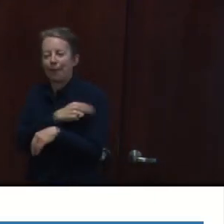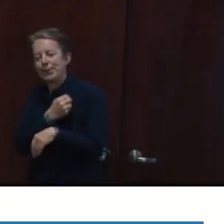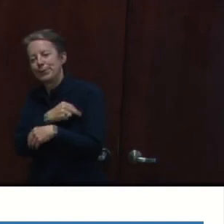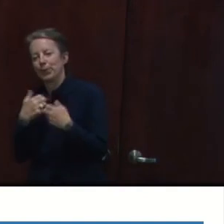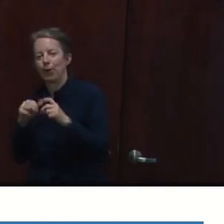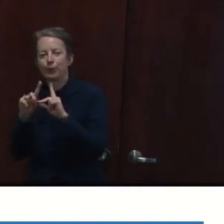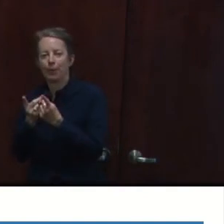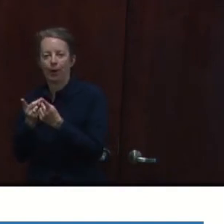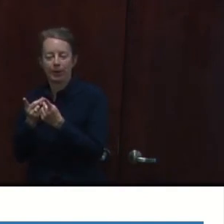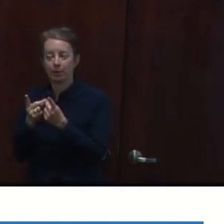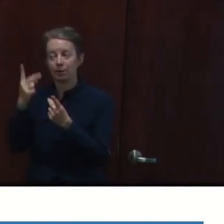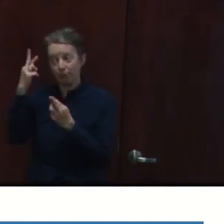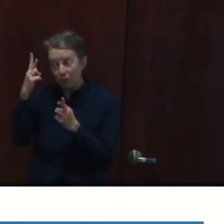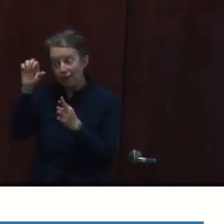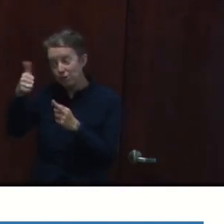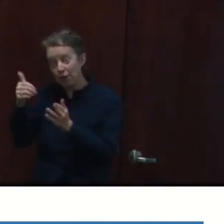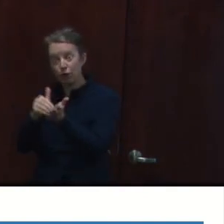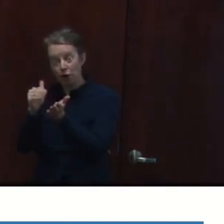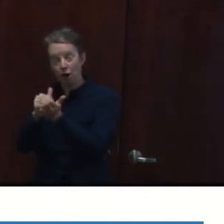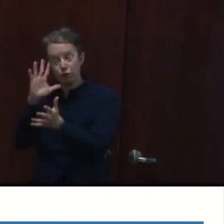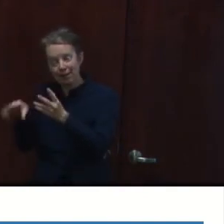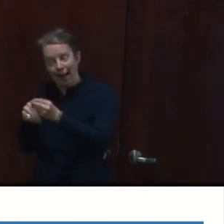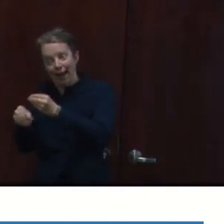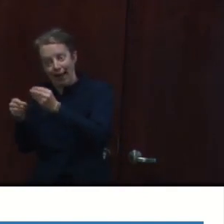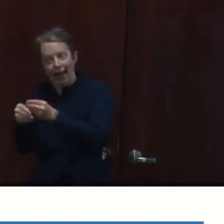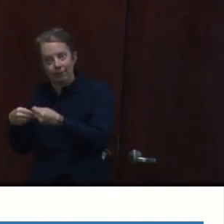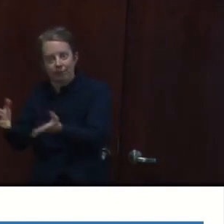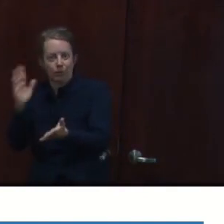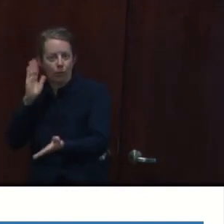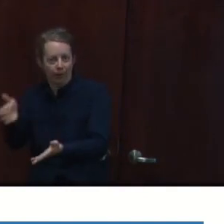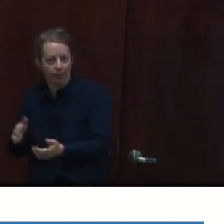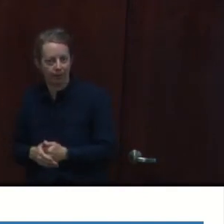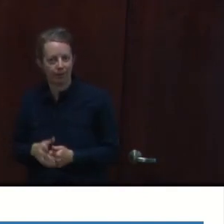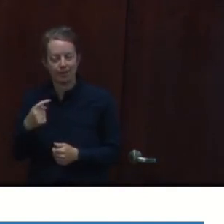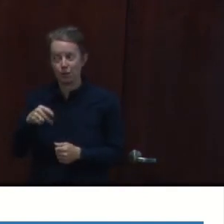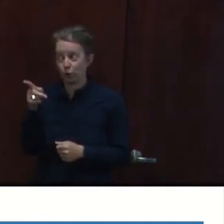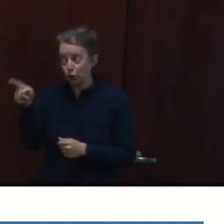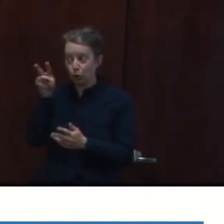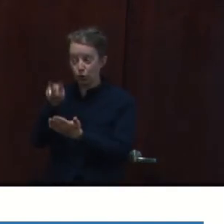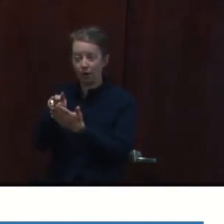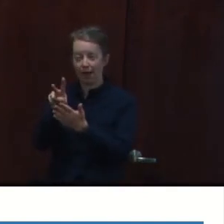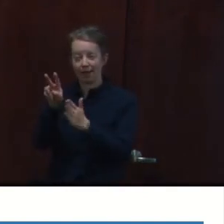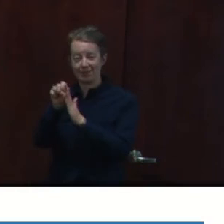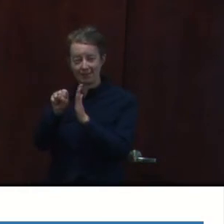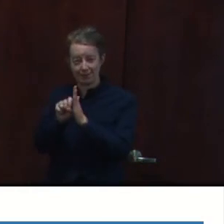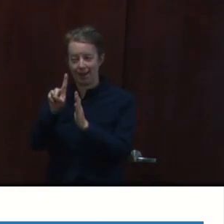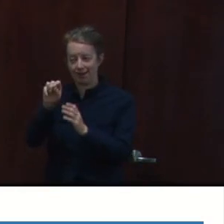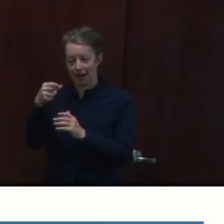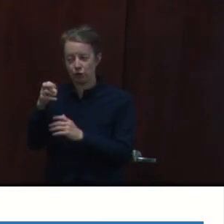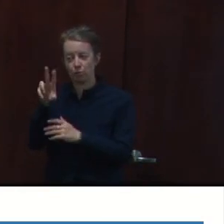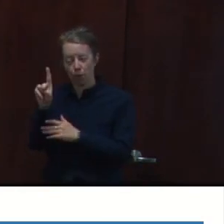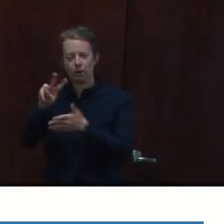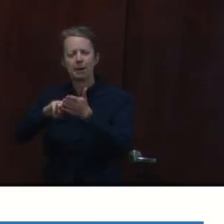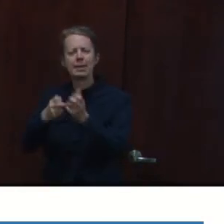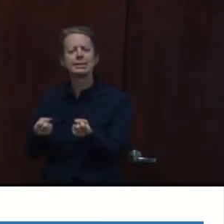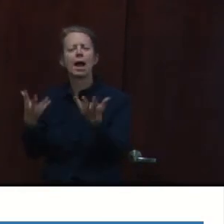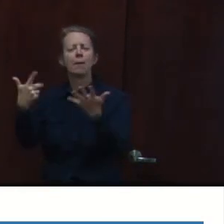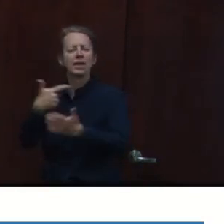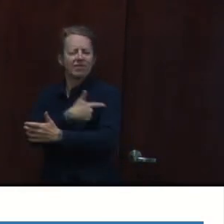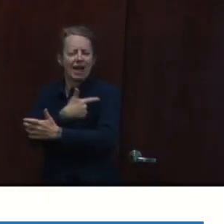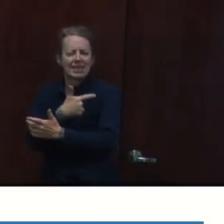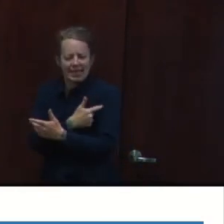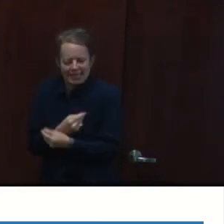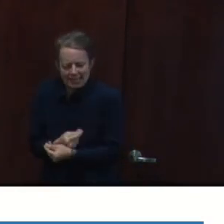enrolled providers are hopefully going to expand. Right. Okay, so when you see it on the dashboard, it's how many vaccines have been administered in